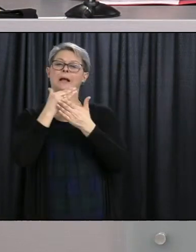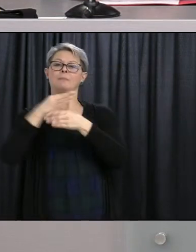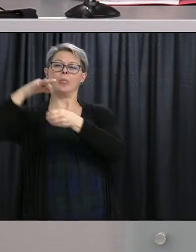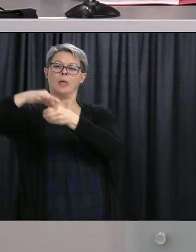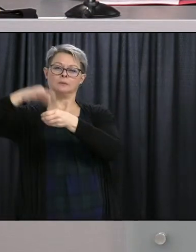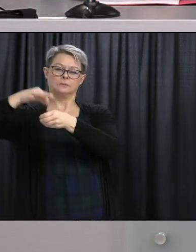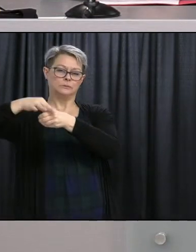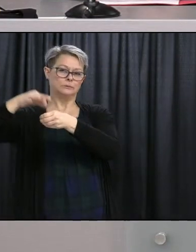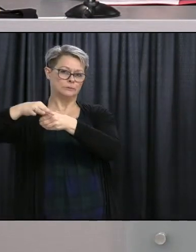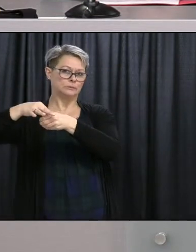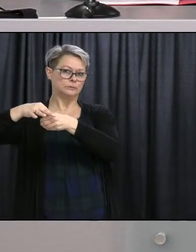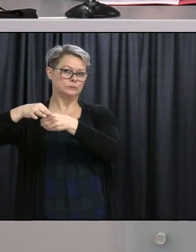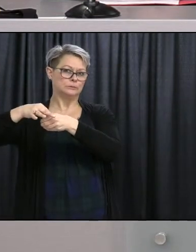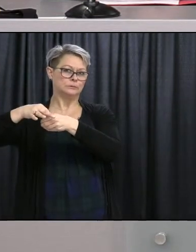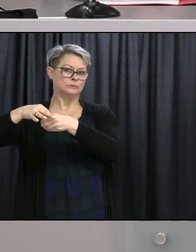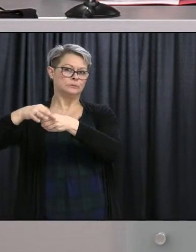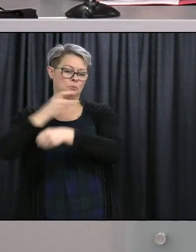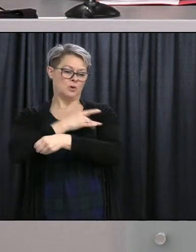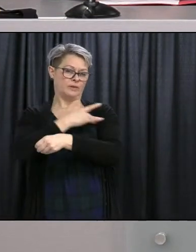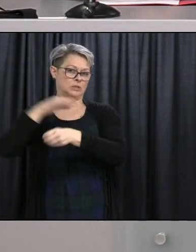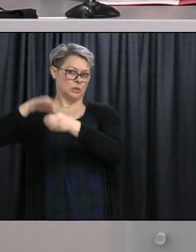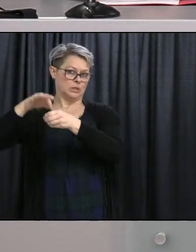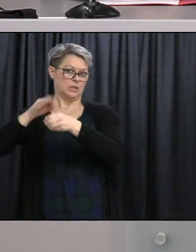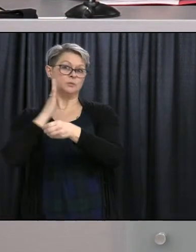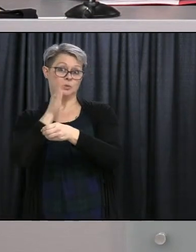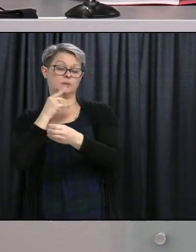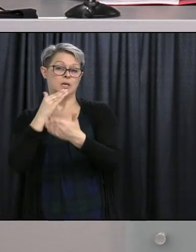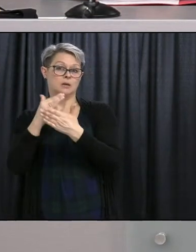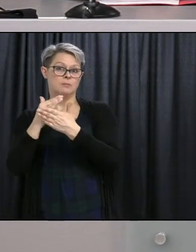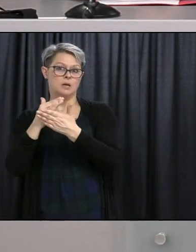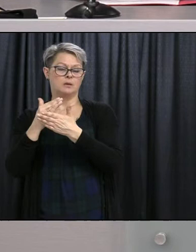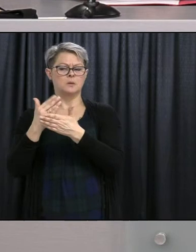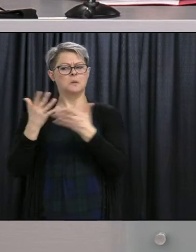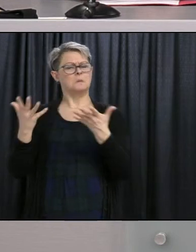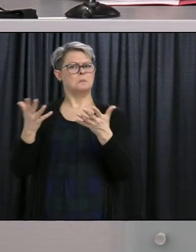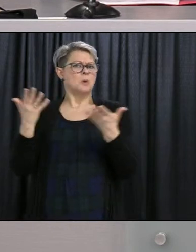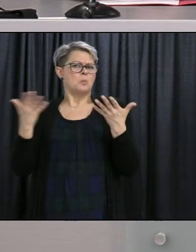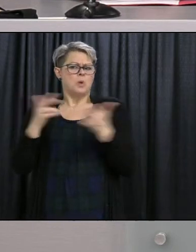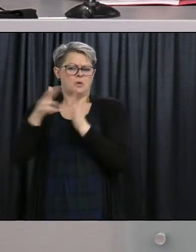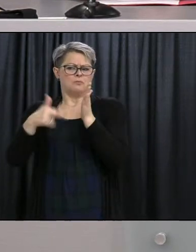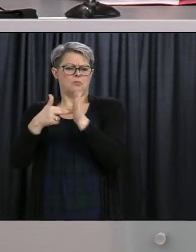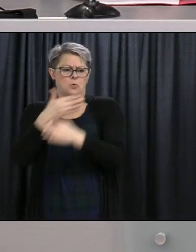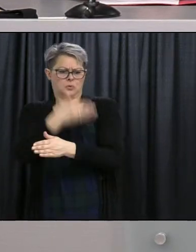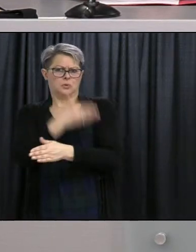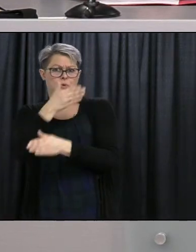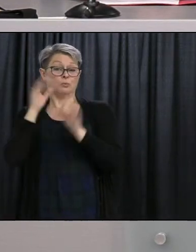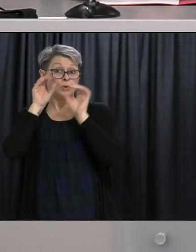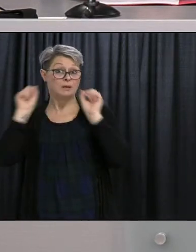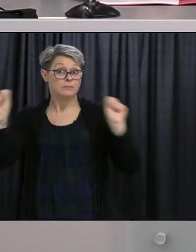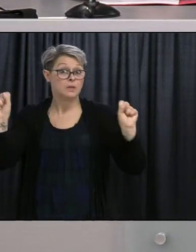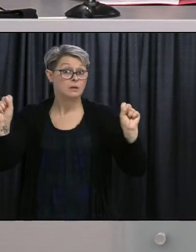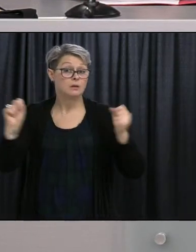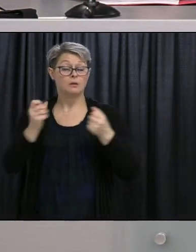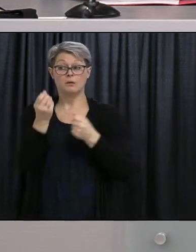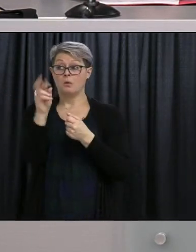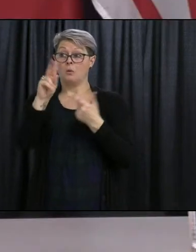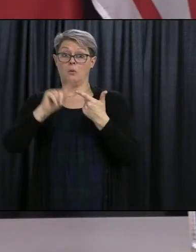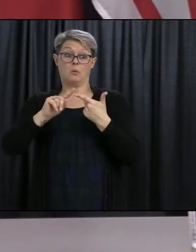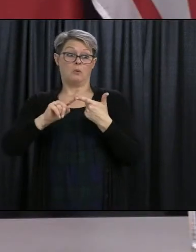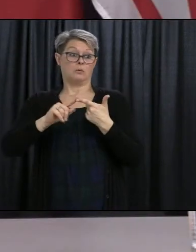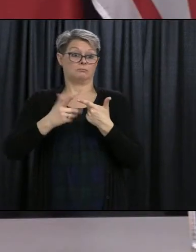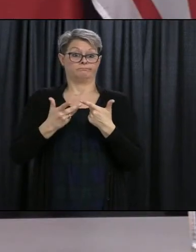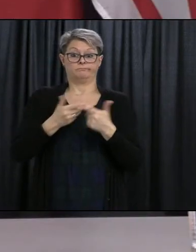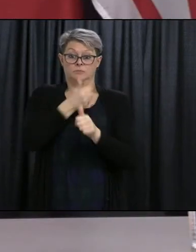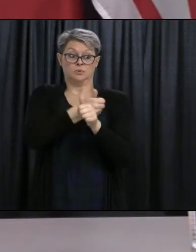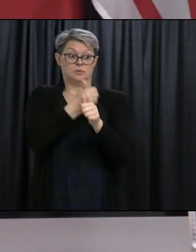the by-election, but the provincial election. In what role will you be chairing that? Will you be chairing that as the Premier, or will you be chairing it as the leader